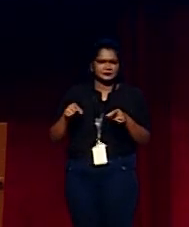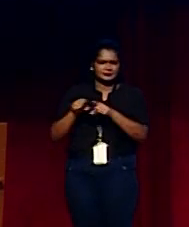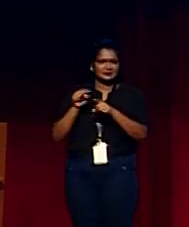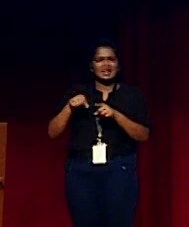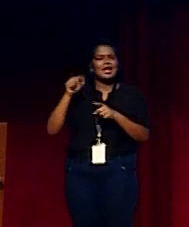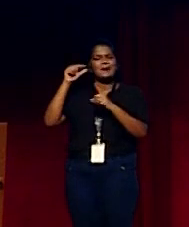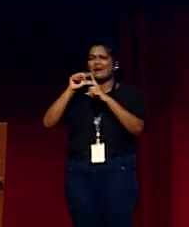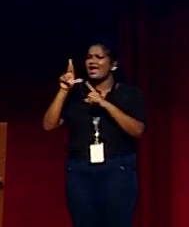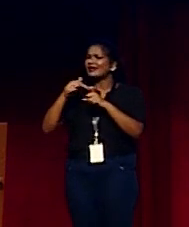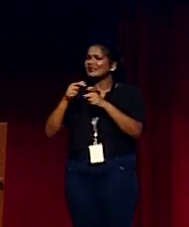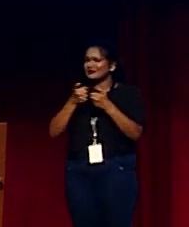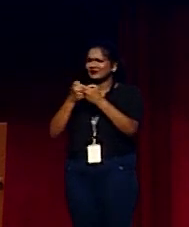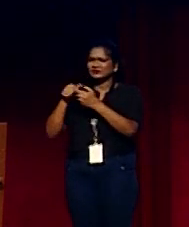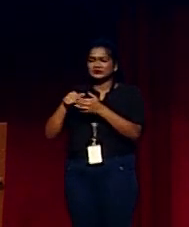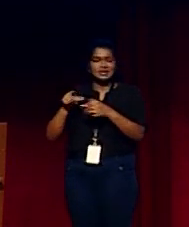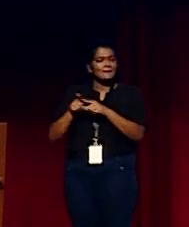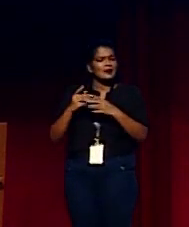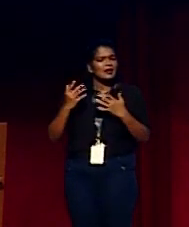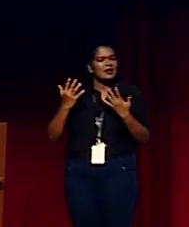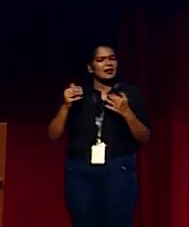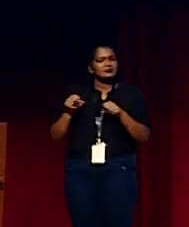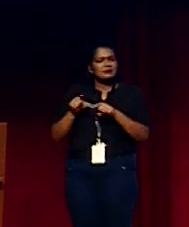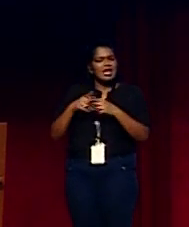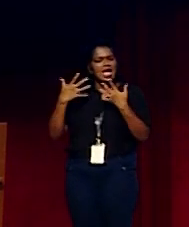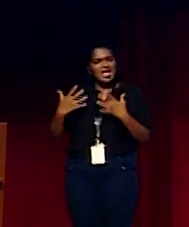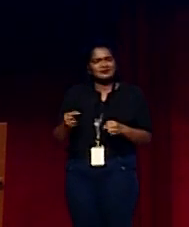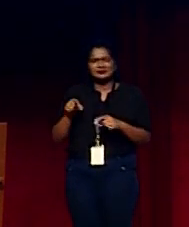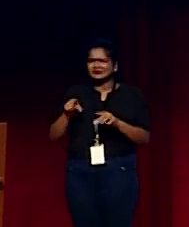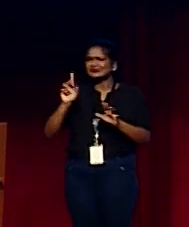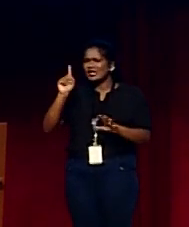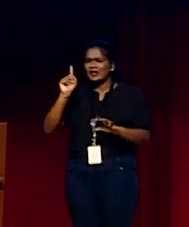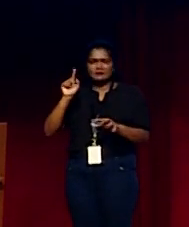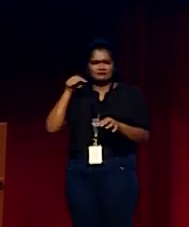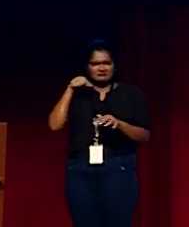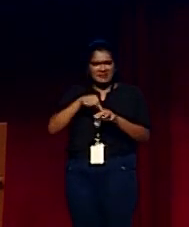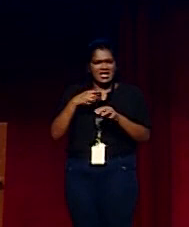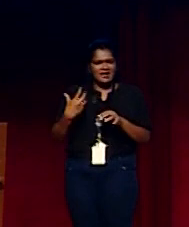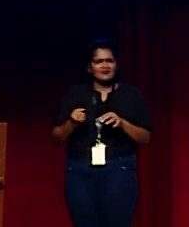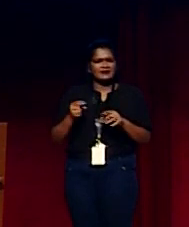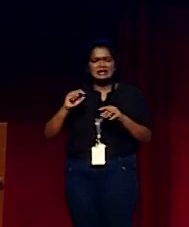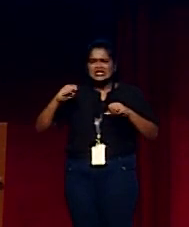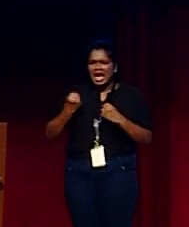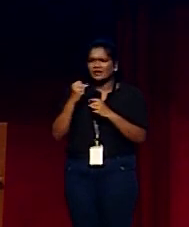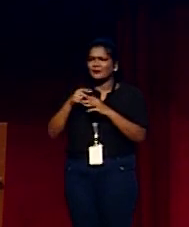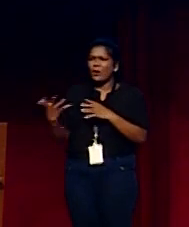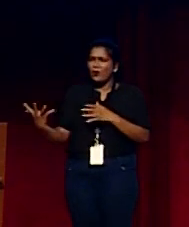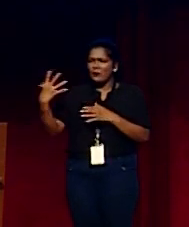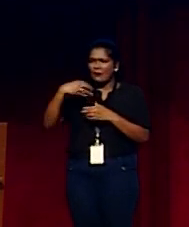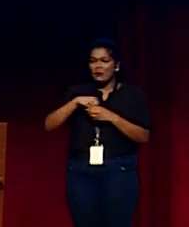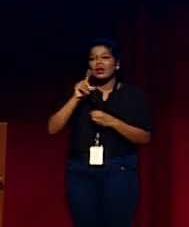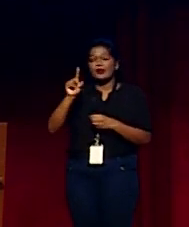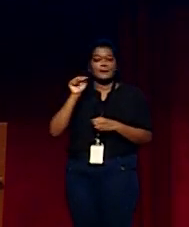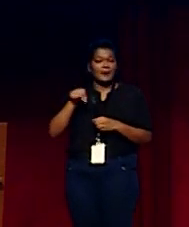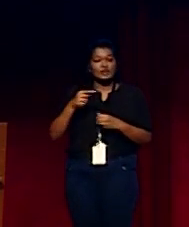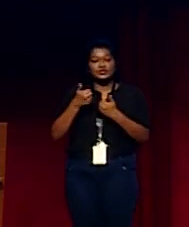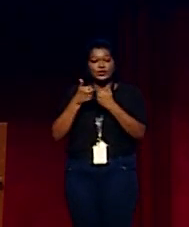What pretext is a fairly uncomplicated XML vocabulary that tries to bring together the good